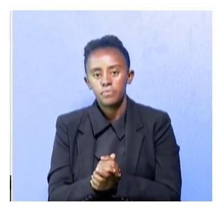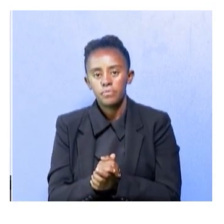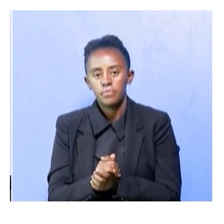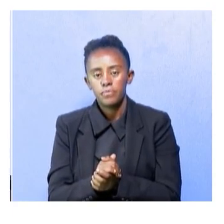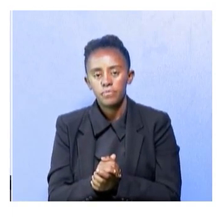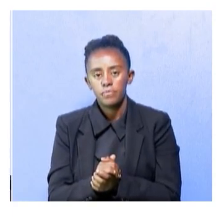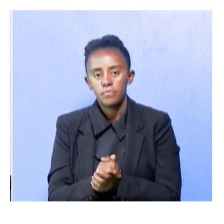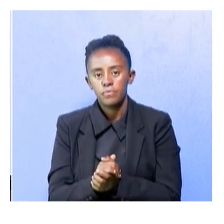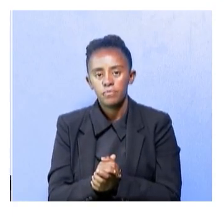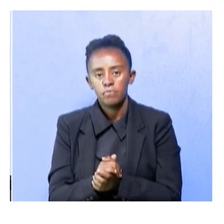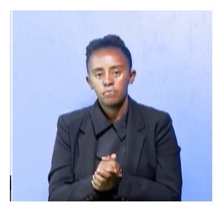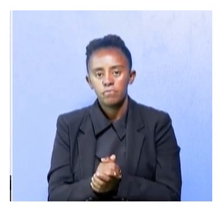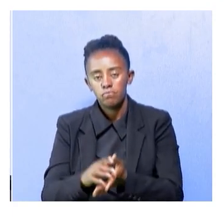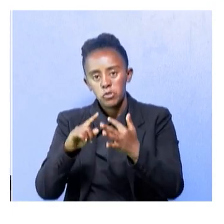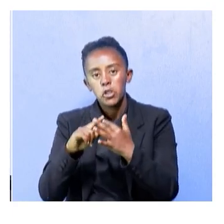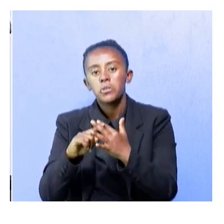started